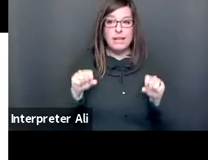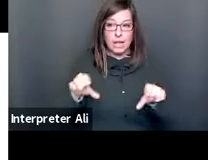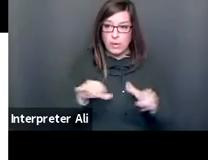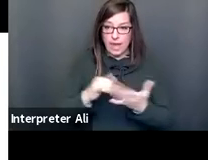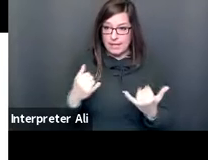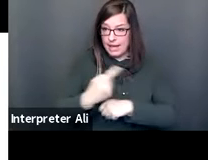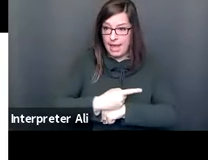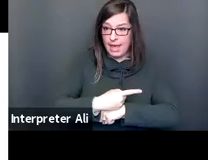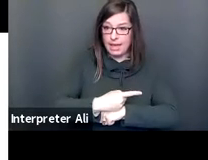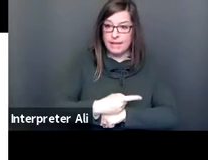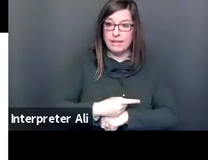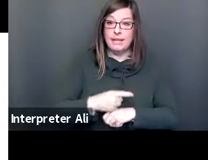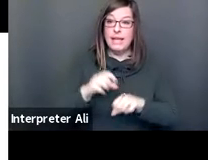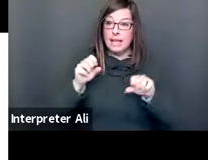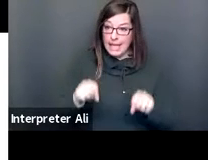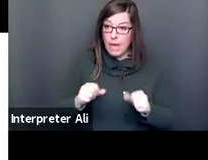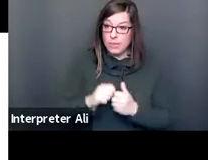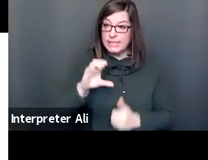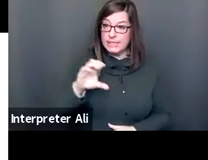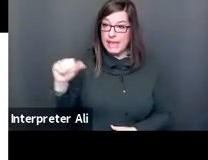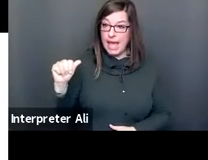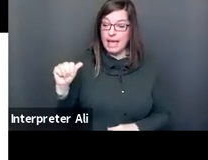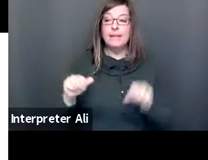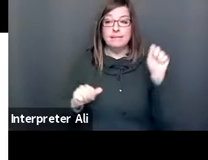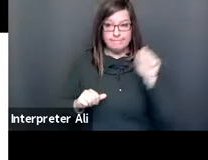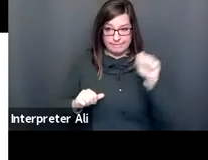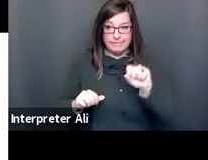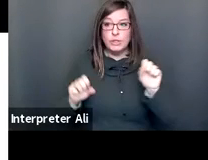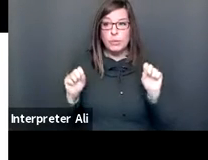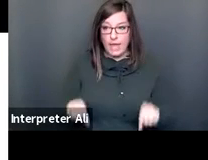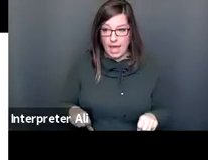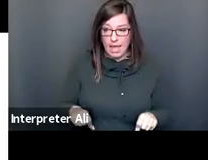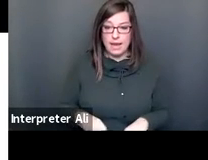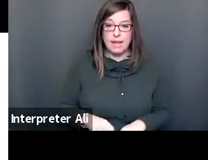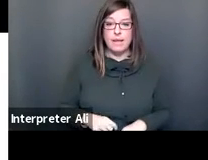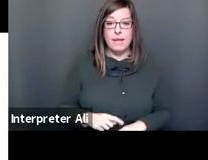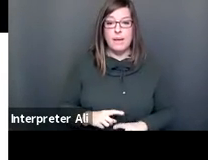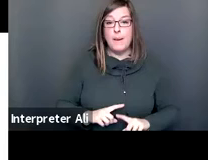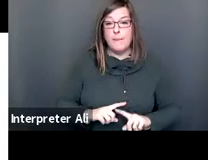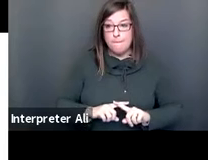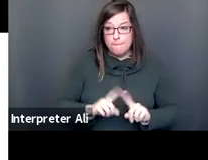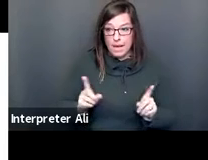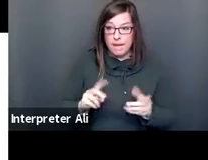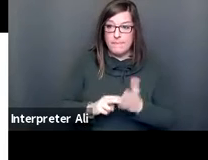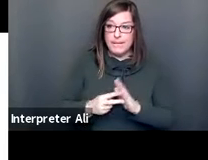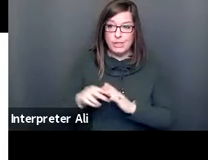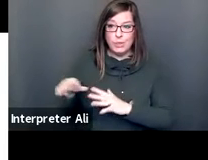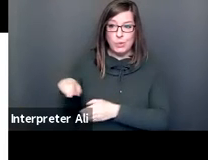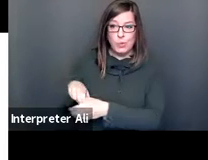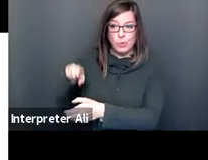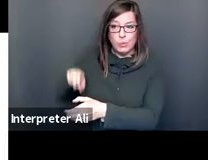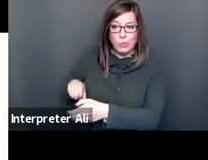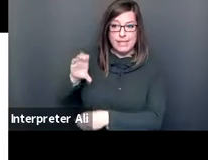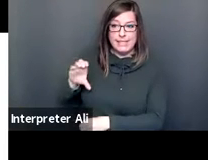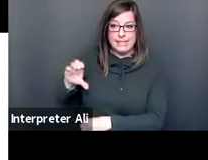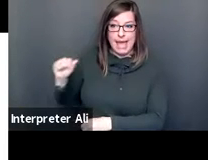you do that under a CCA? Yes, you also can do that, but you would leave the CCA